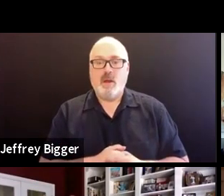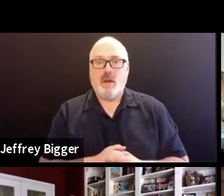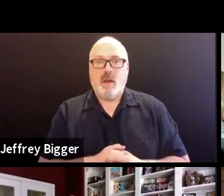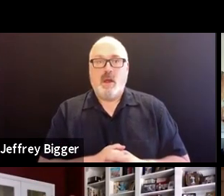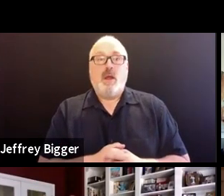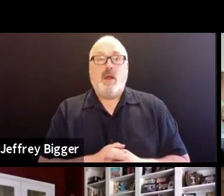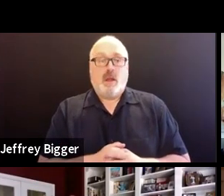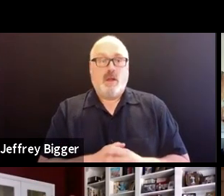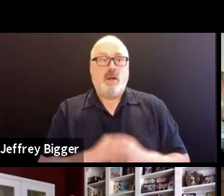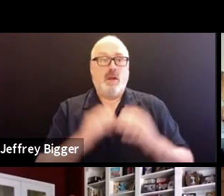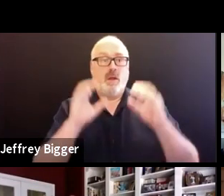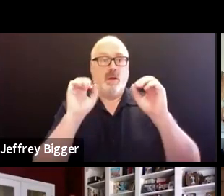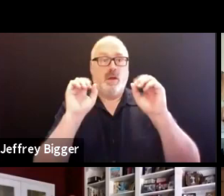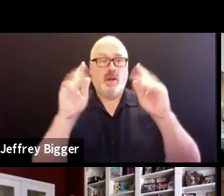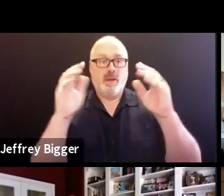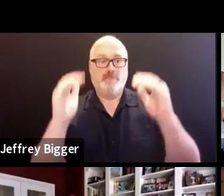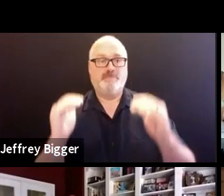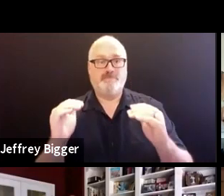Okay.